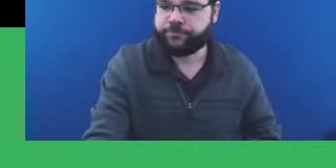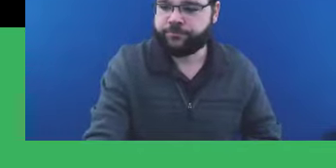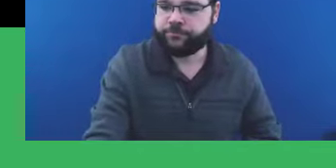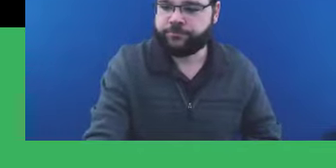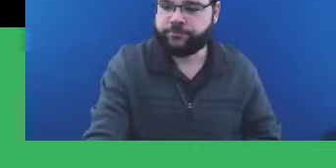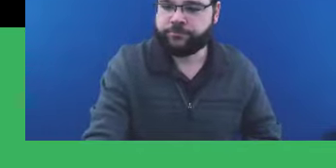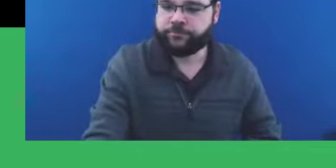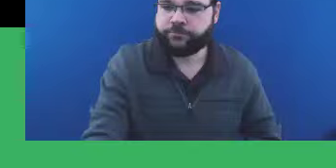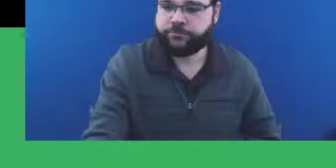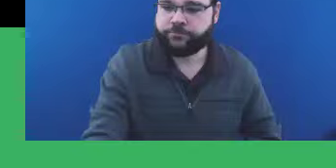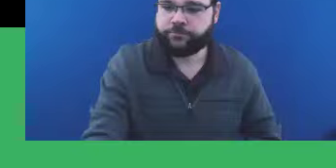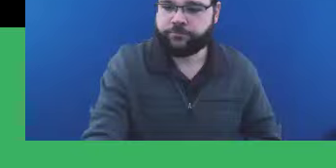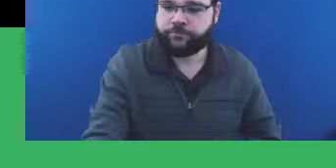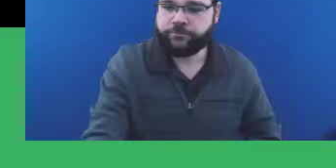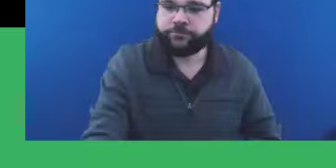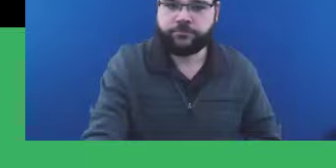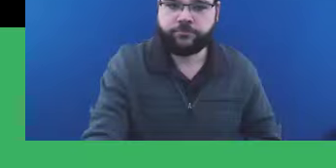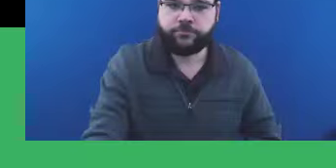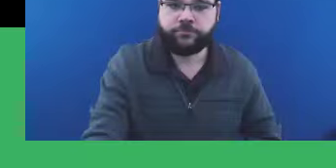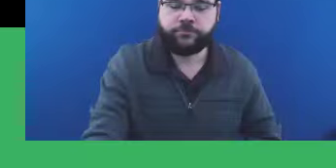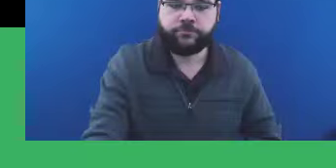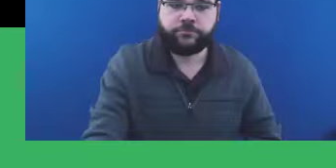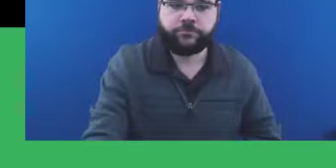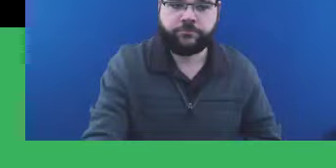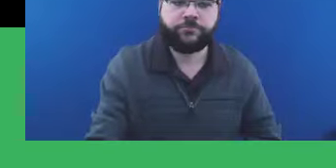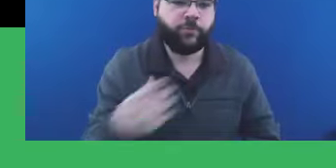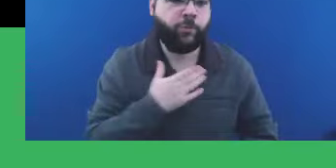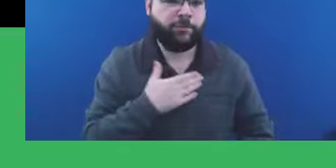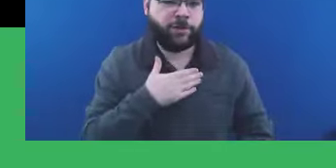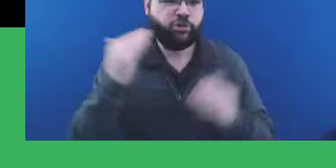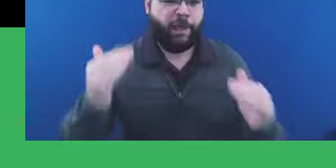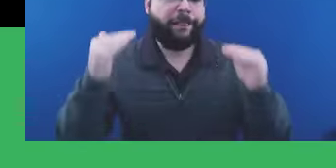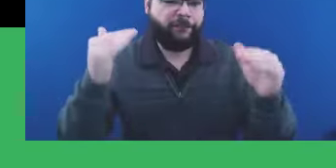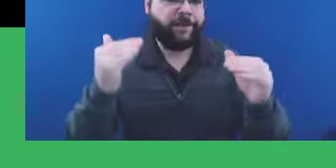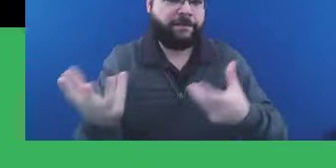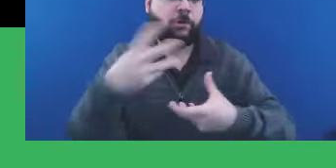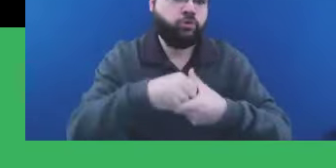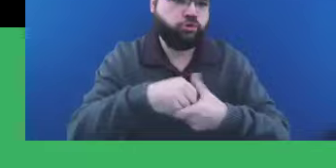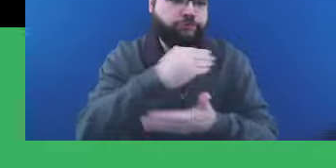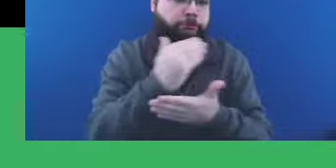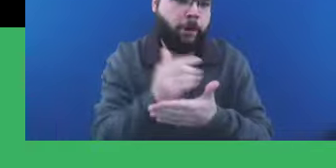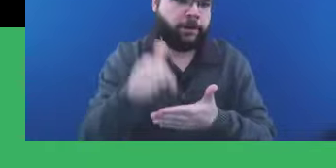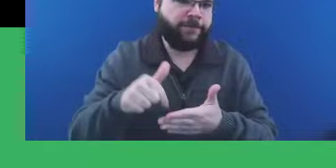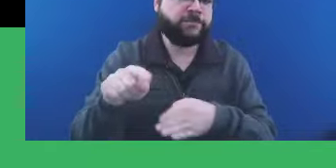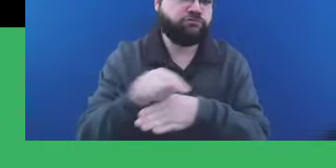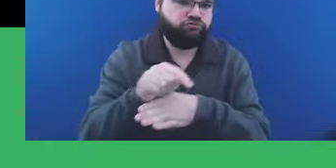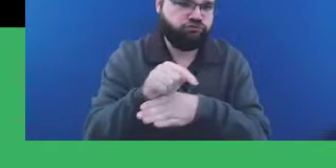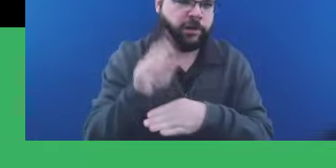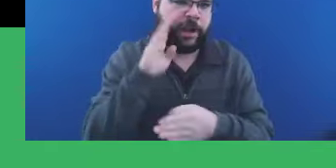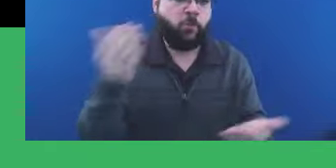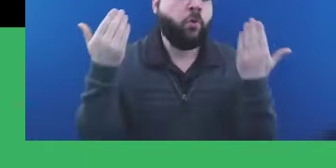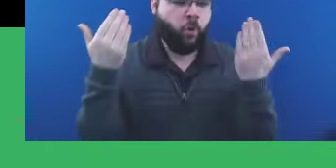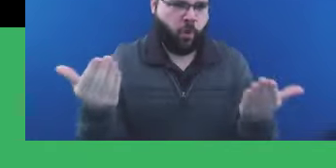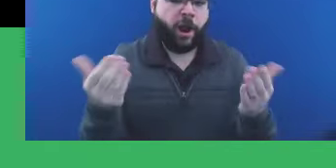So it may take us just a minute to figure that out. We appreciate you elevating the inclusion. And I'm going to move forward